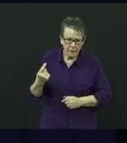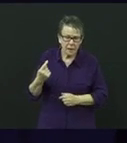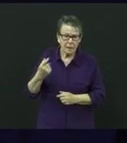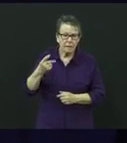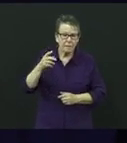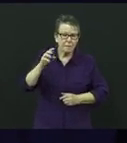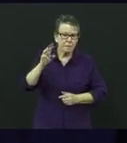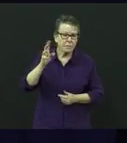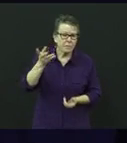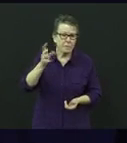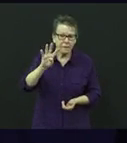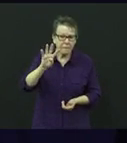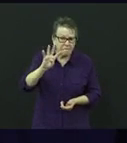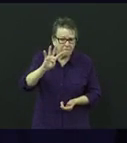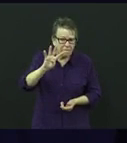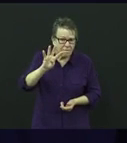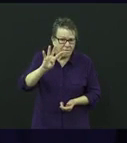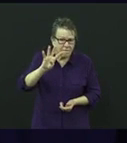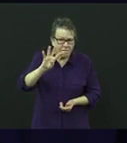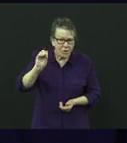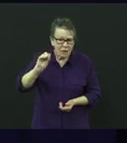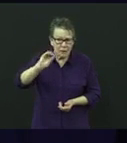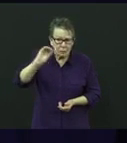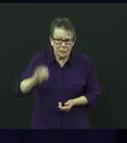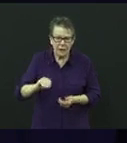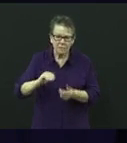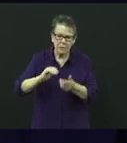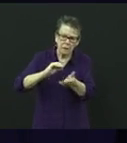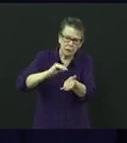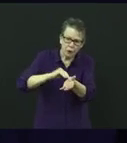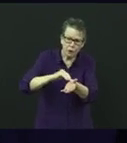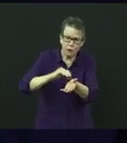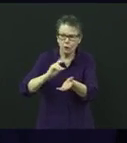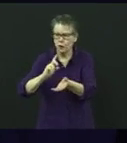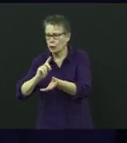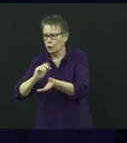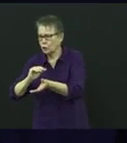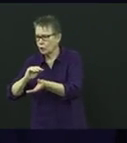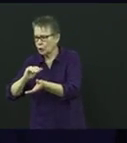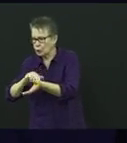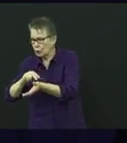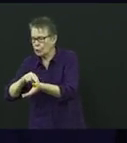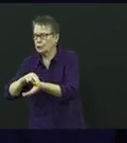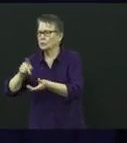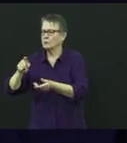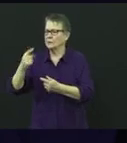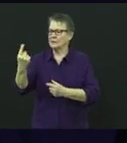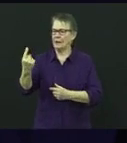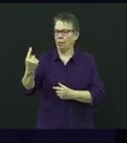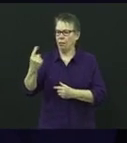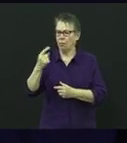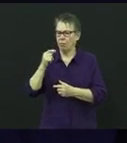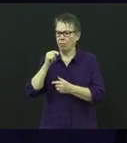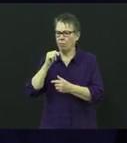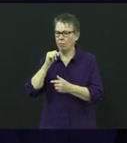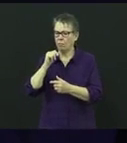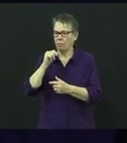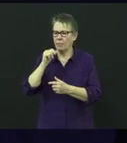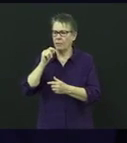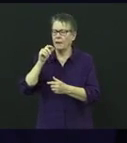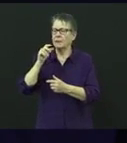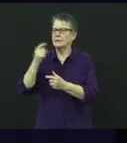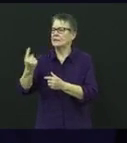So good child care is an imperative. We're working with the hospitals. We're doing a survey.